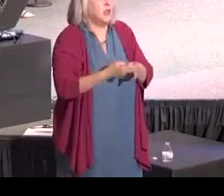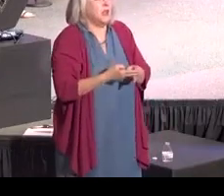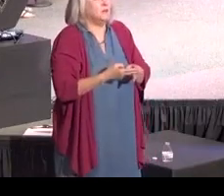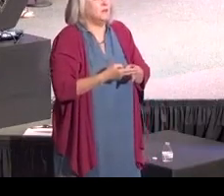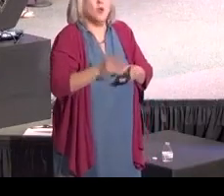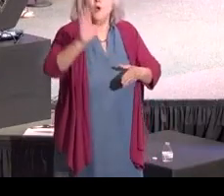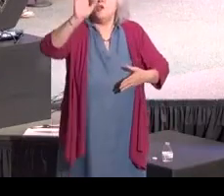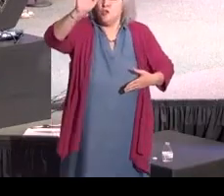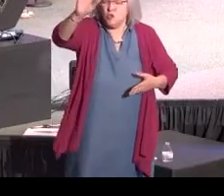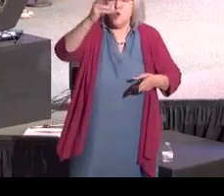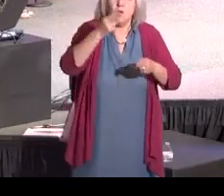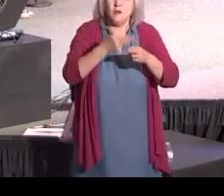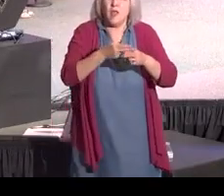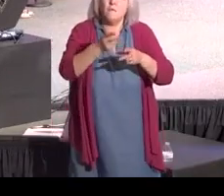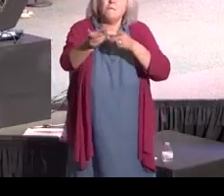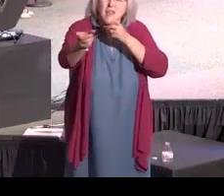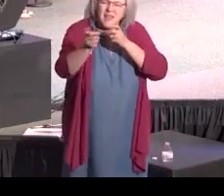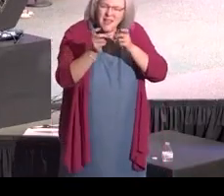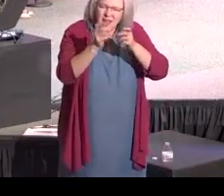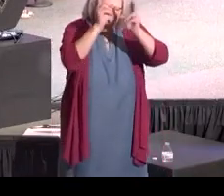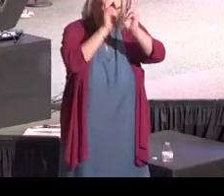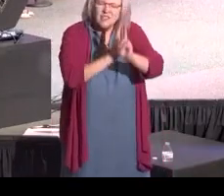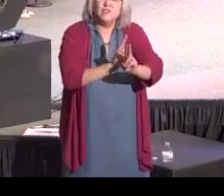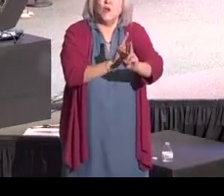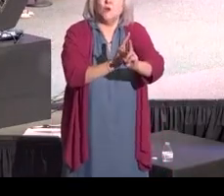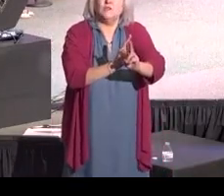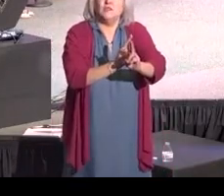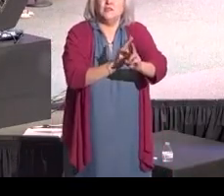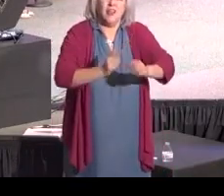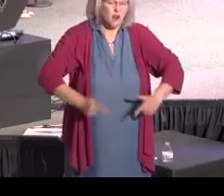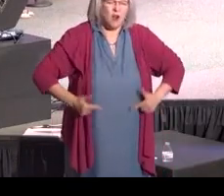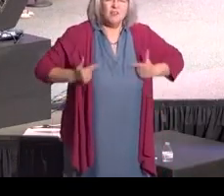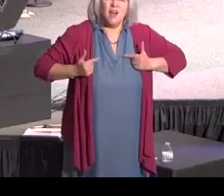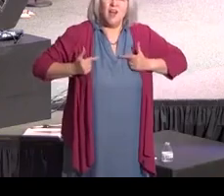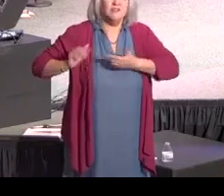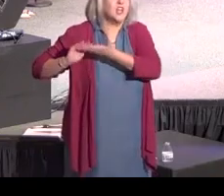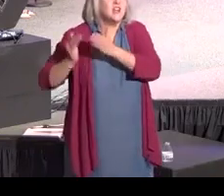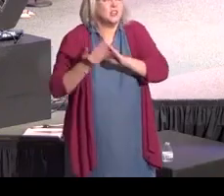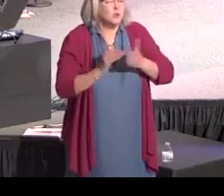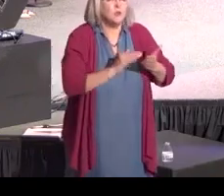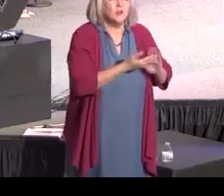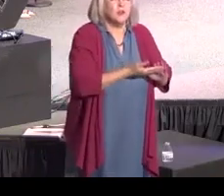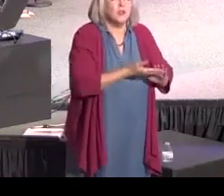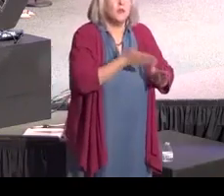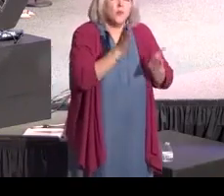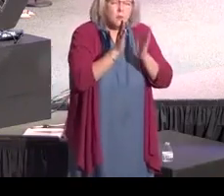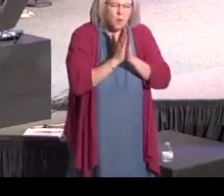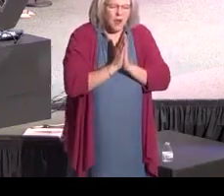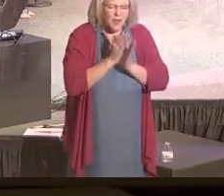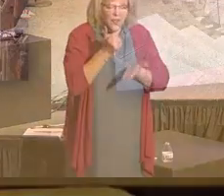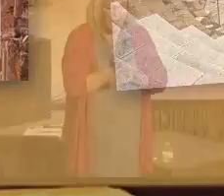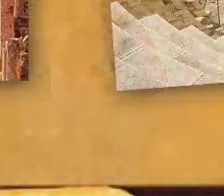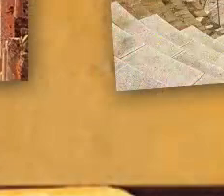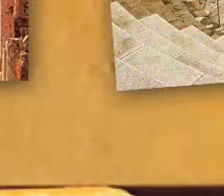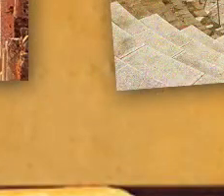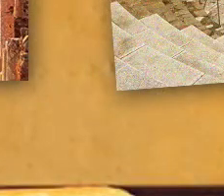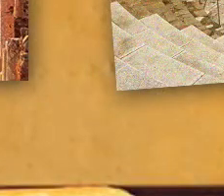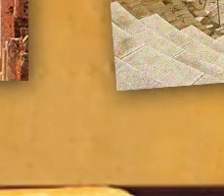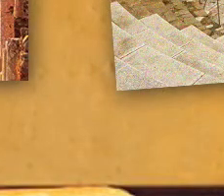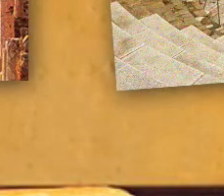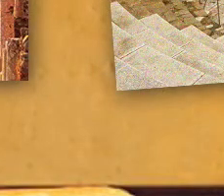be exalted in our lives and in our community. In his name we pray. Amen and amen.